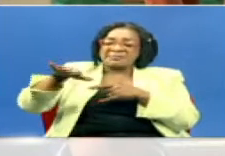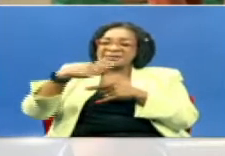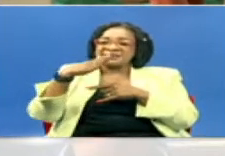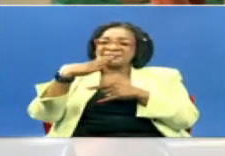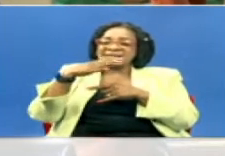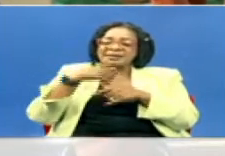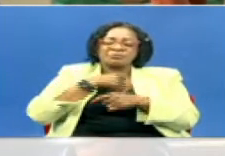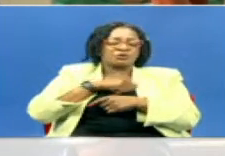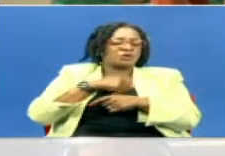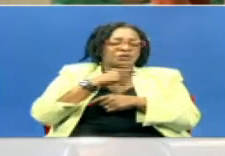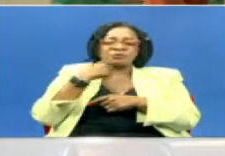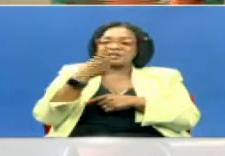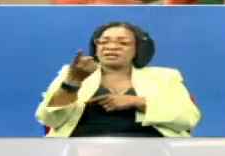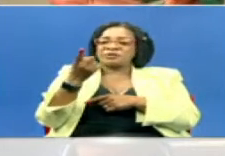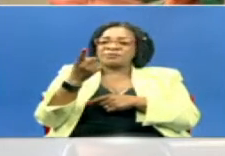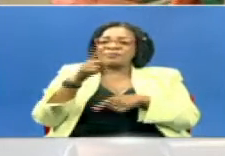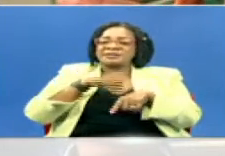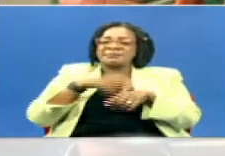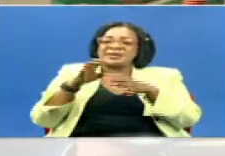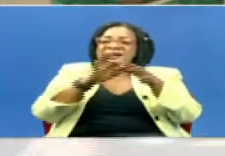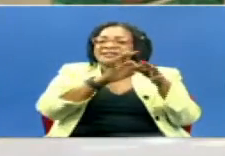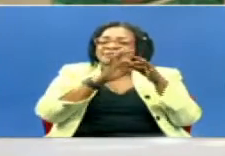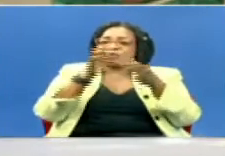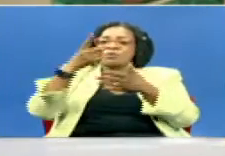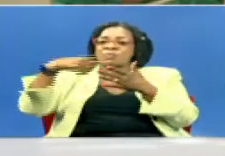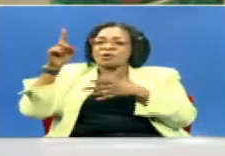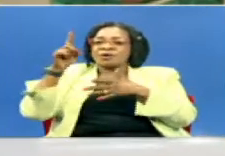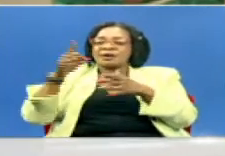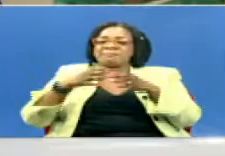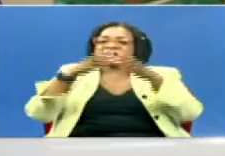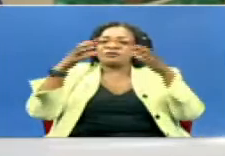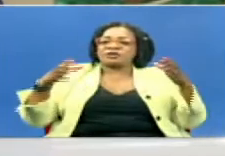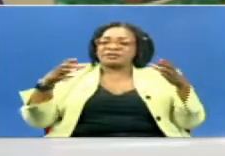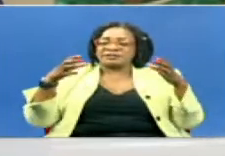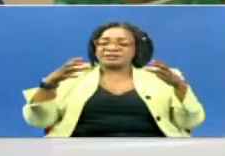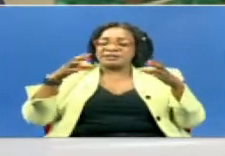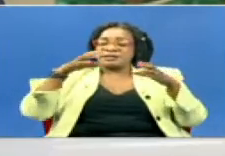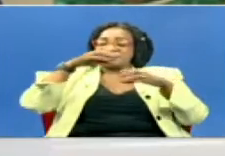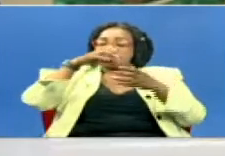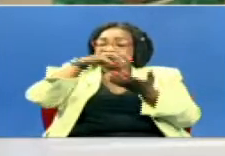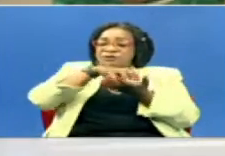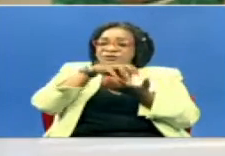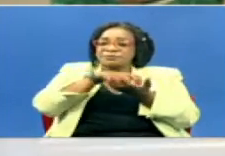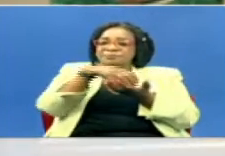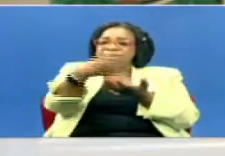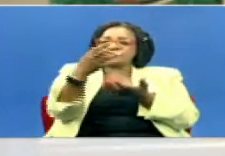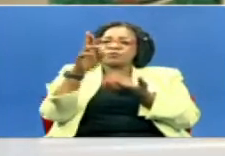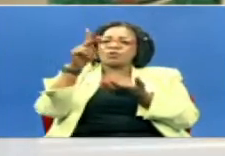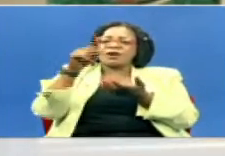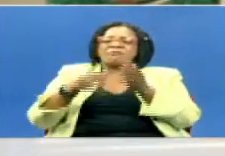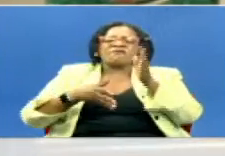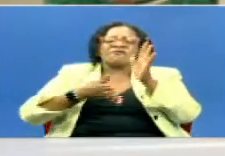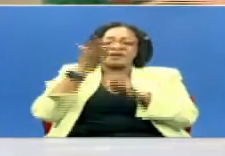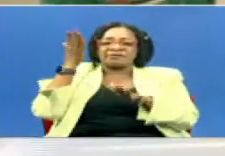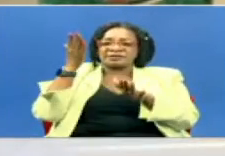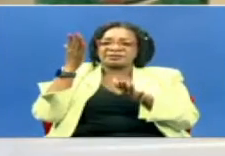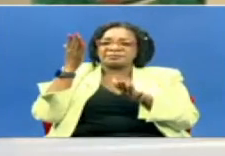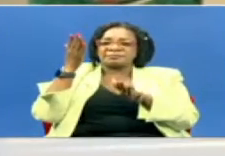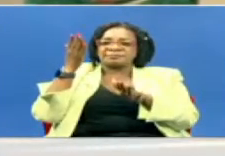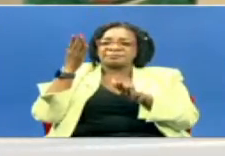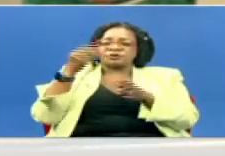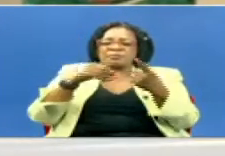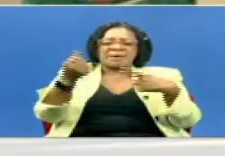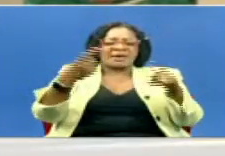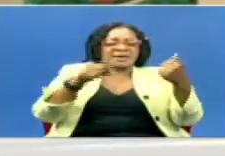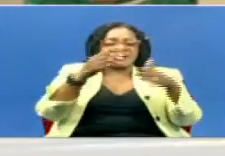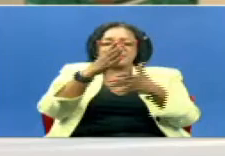you. Because when Azumio Lamoja won the majority seats, yeah, Uda moved very quickly to buy out some of